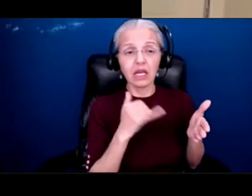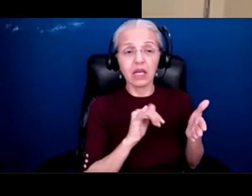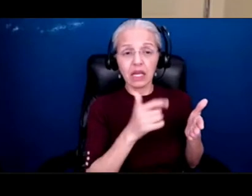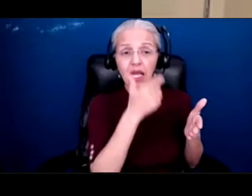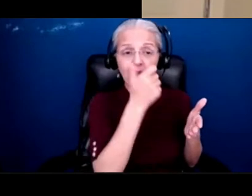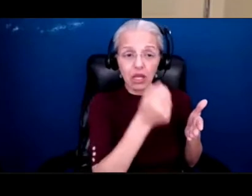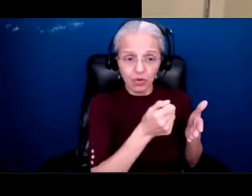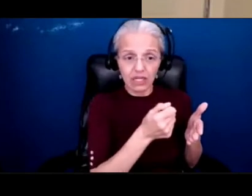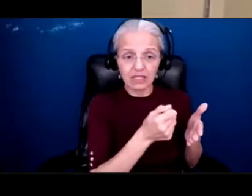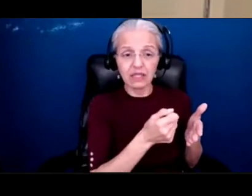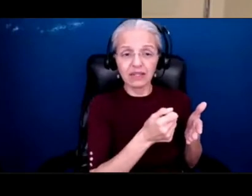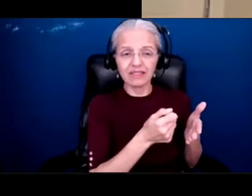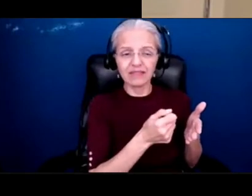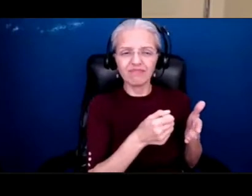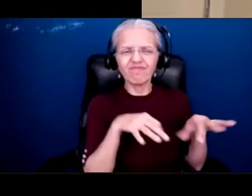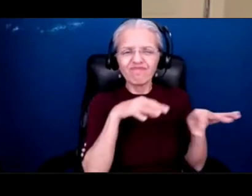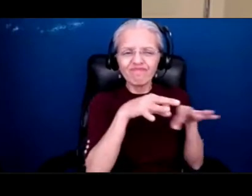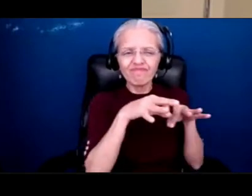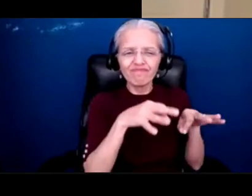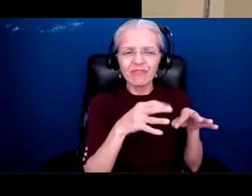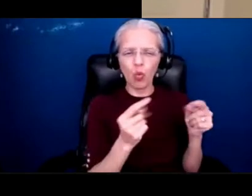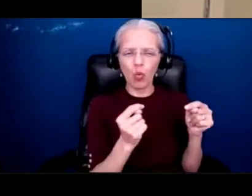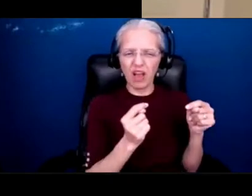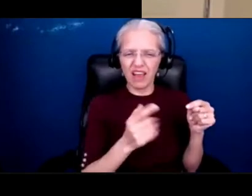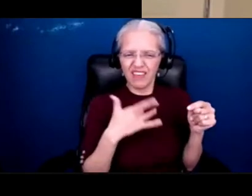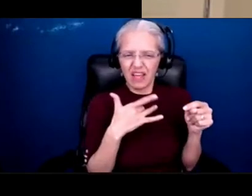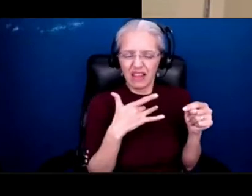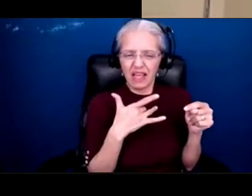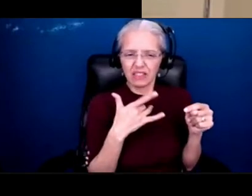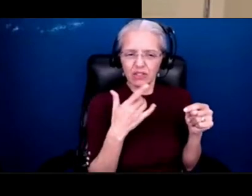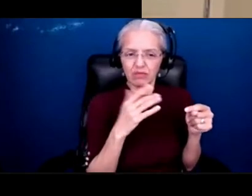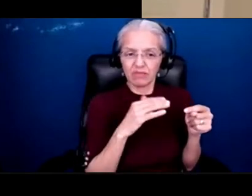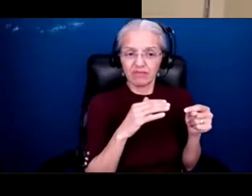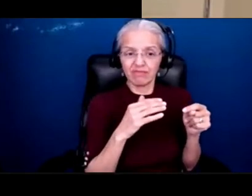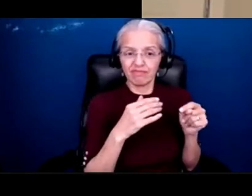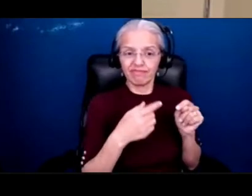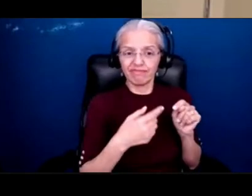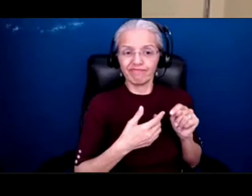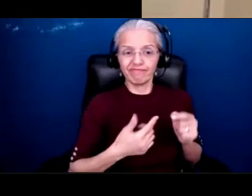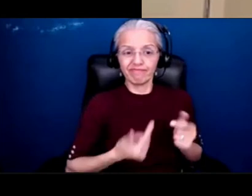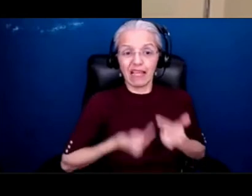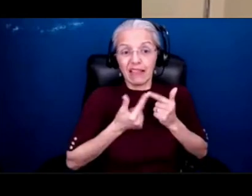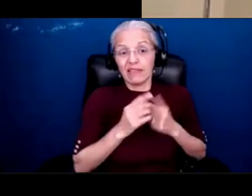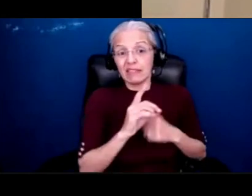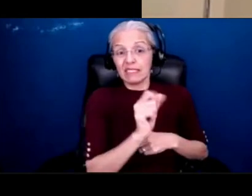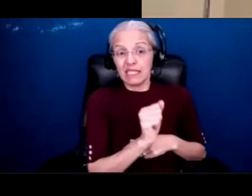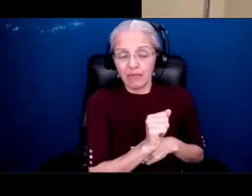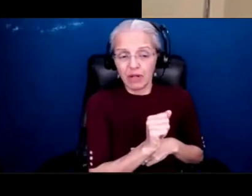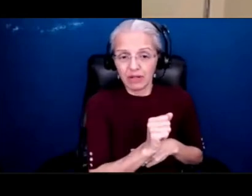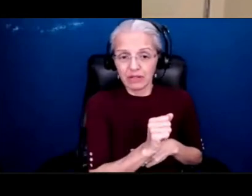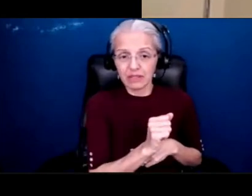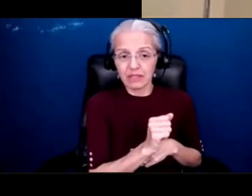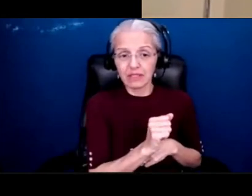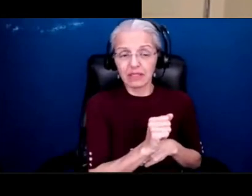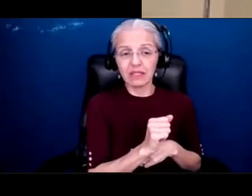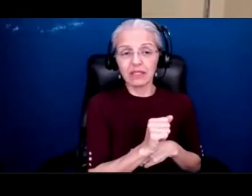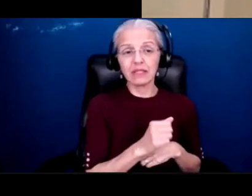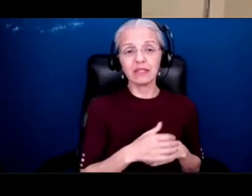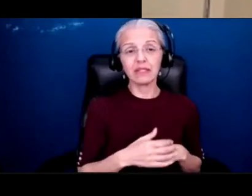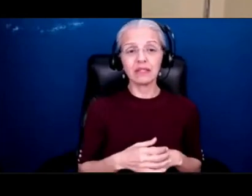glimpse of what it's like to be disabled in a non-disabled world, just like the things that I do every